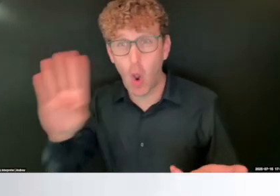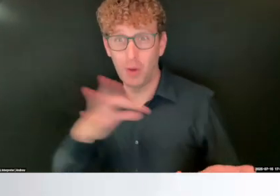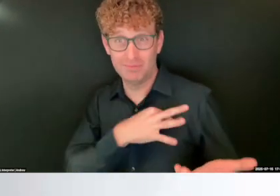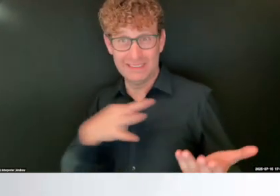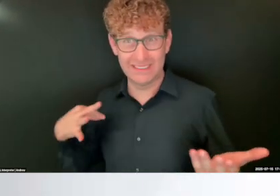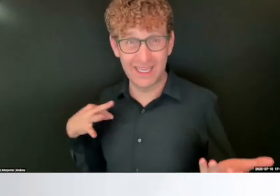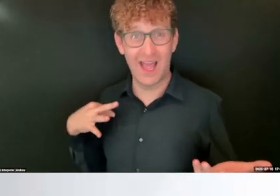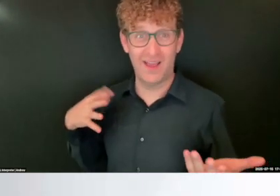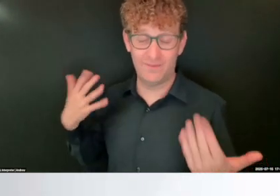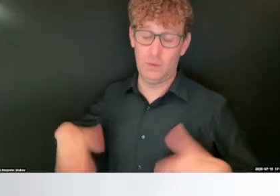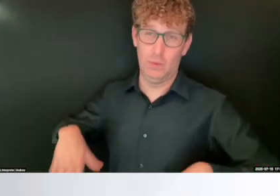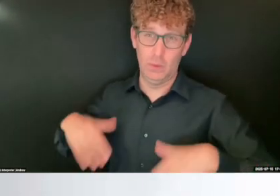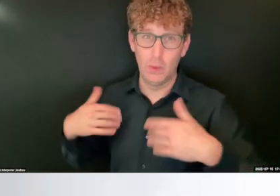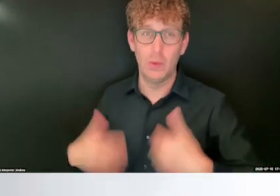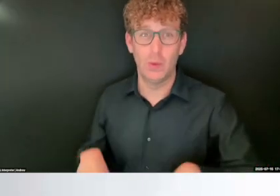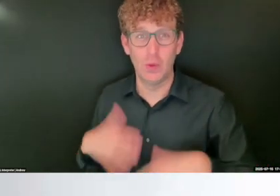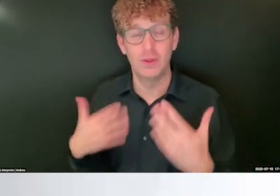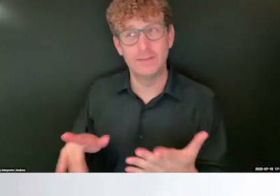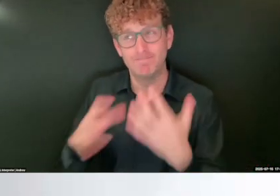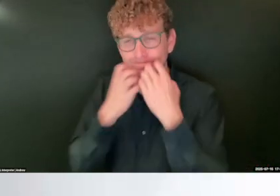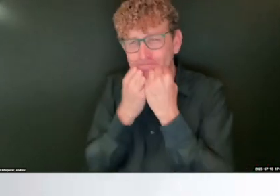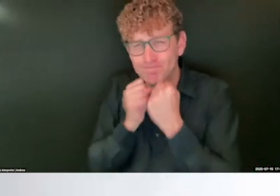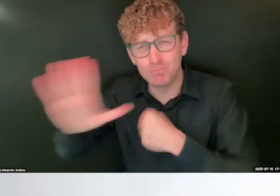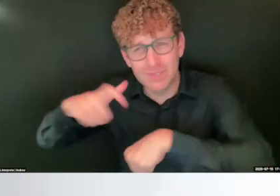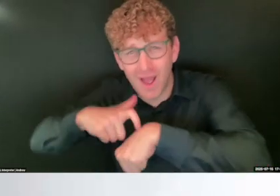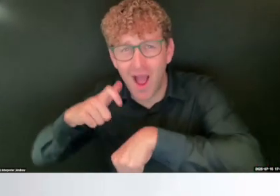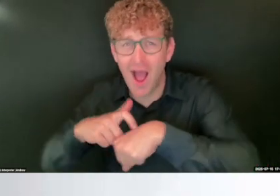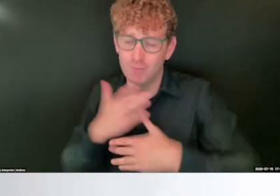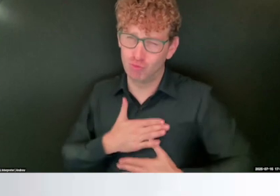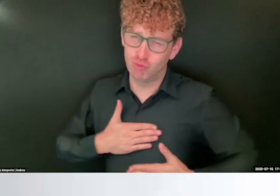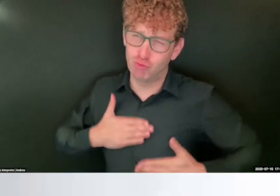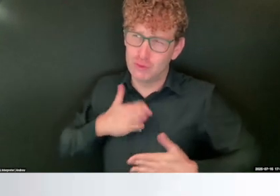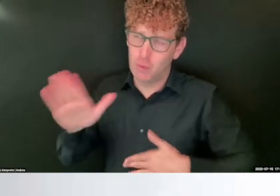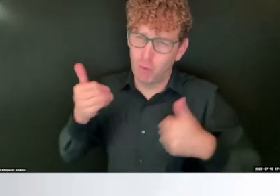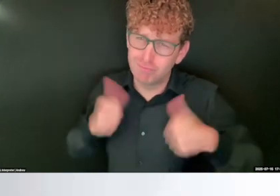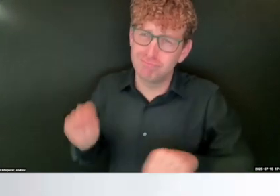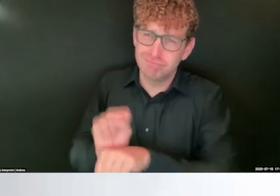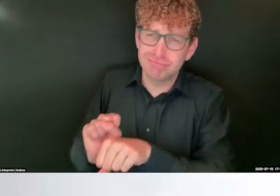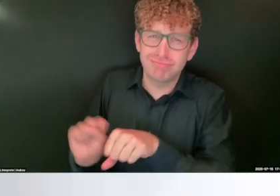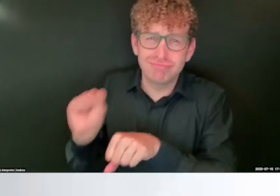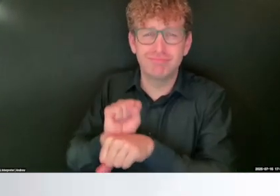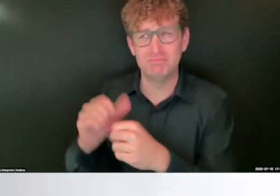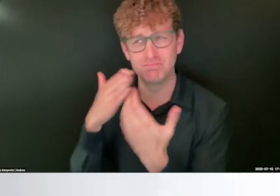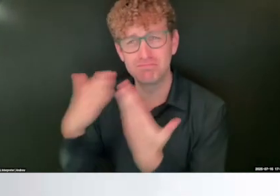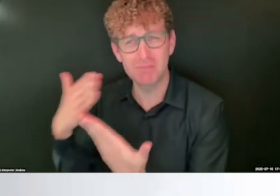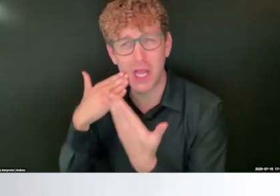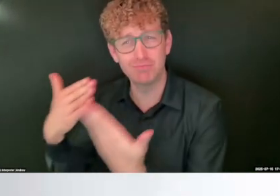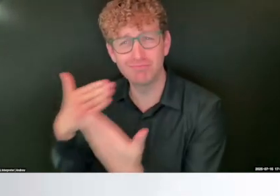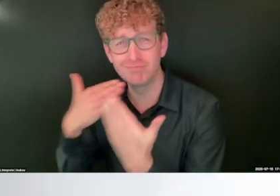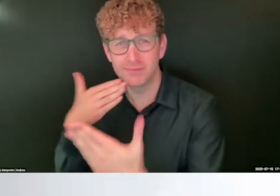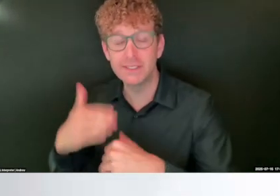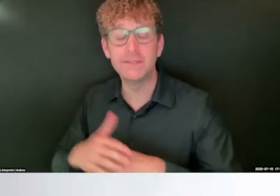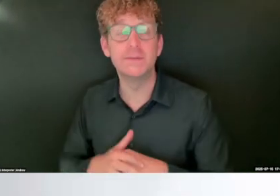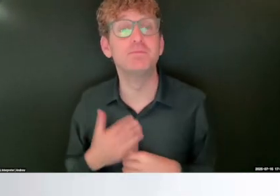We value your time and very much appreciate your efforts. So thank you, thank you, thank you. I'd also like to take a